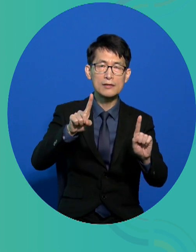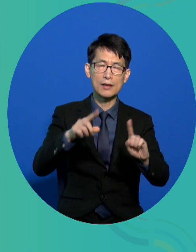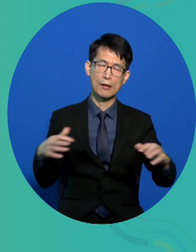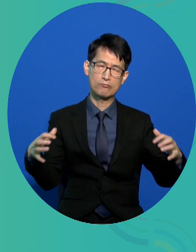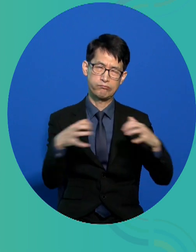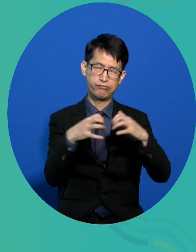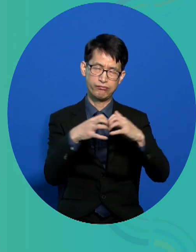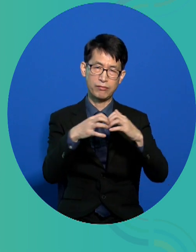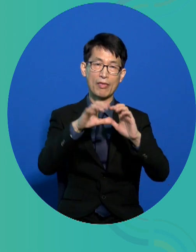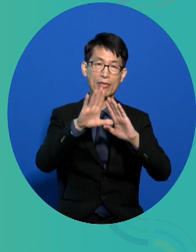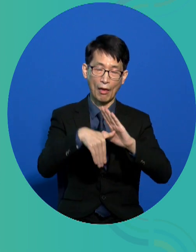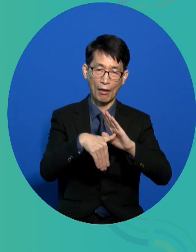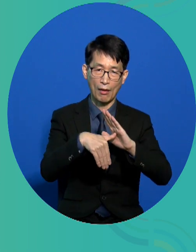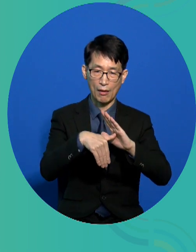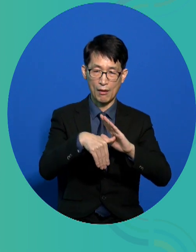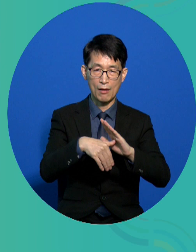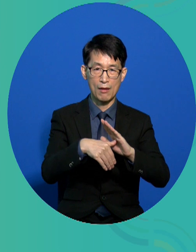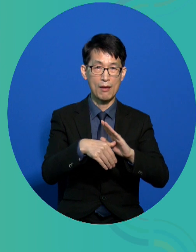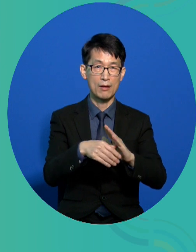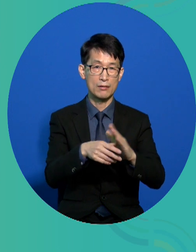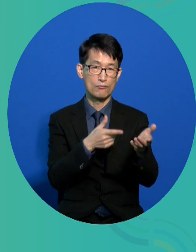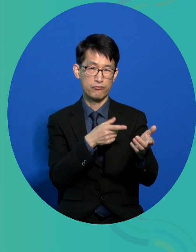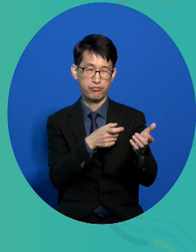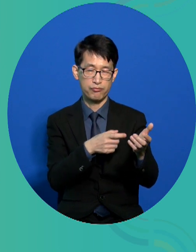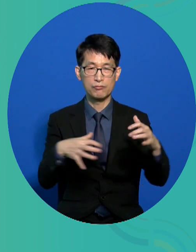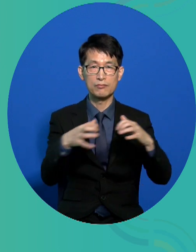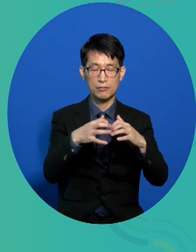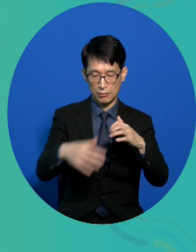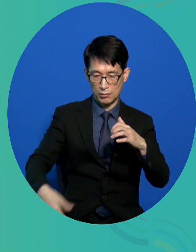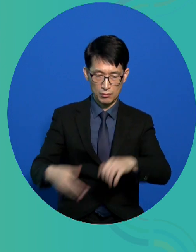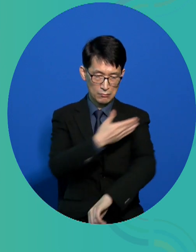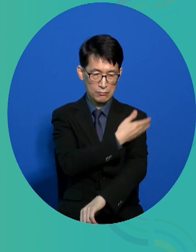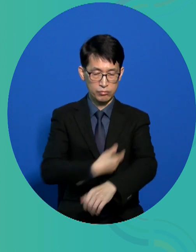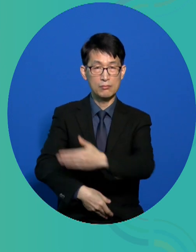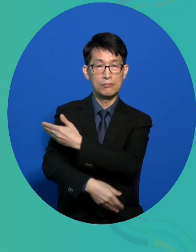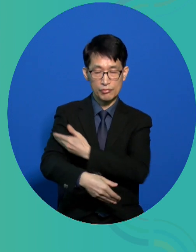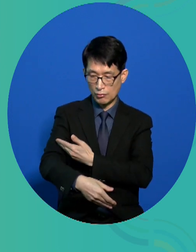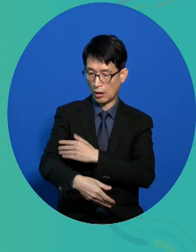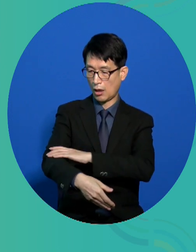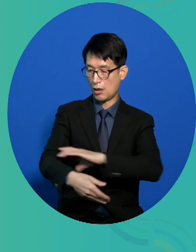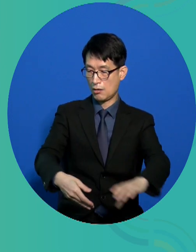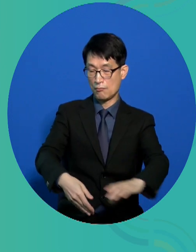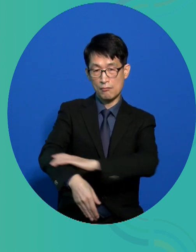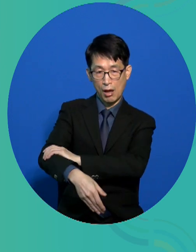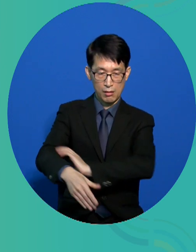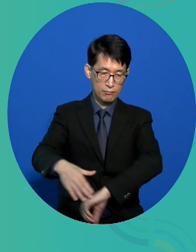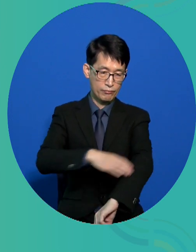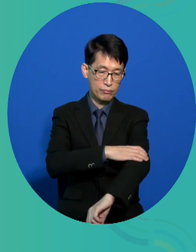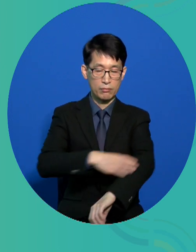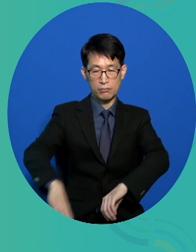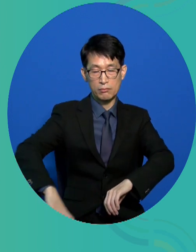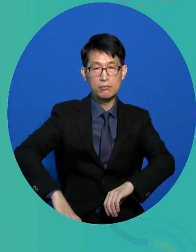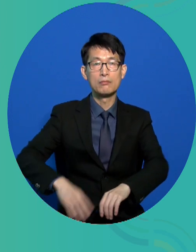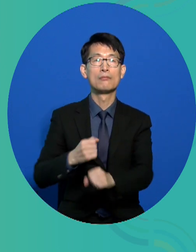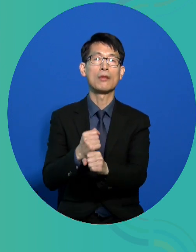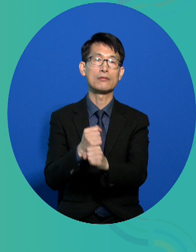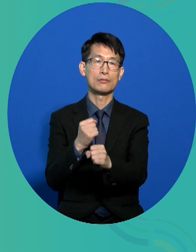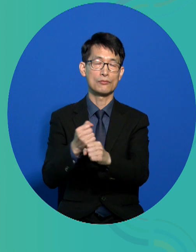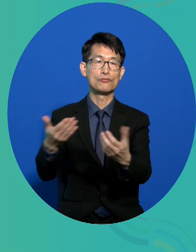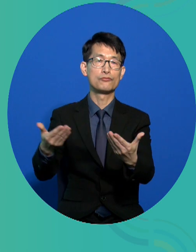Autobox was a company that developed prosthetics for soldiers who were injured in war.